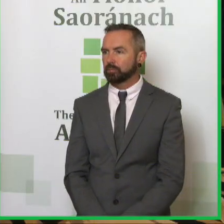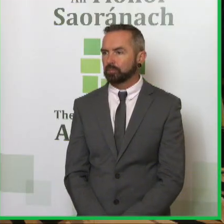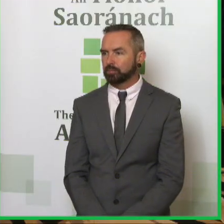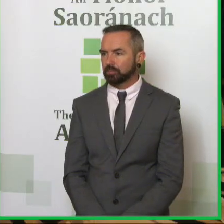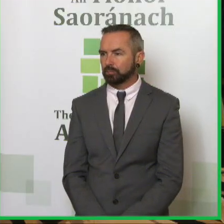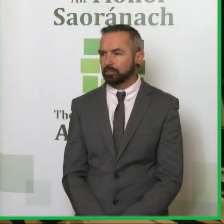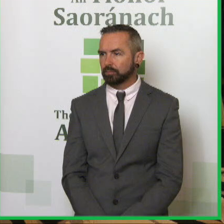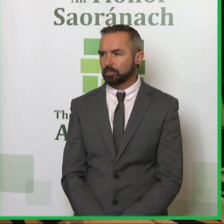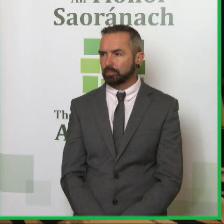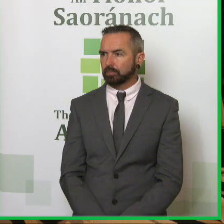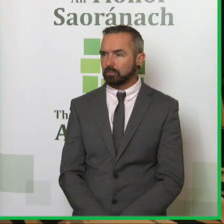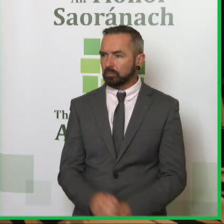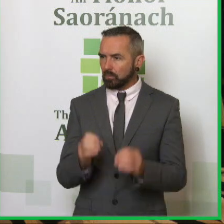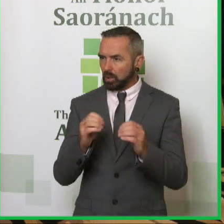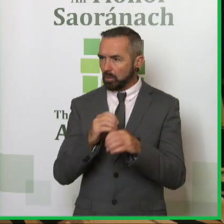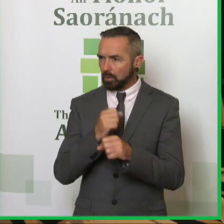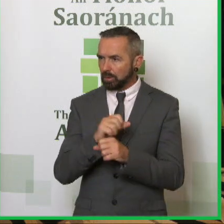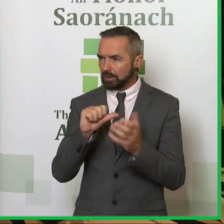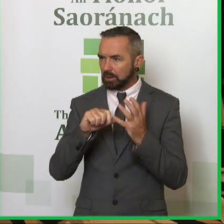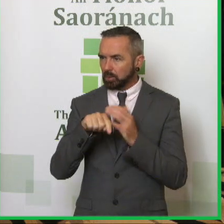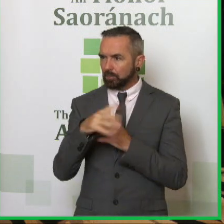Yeah. Okay, go ahead.